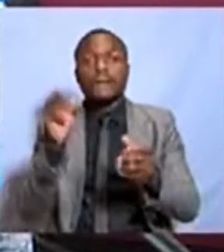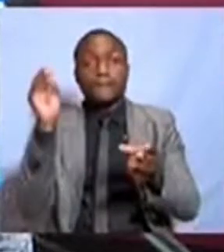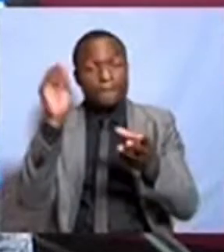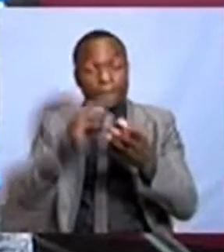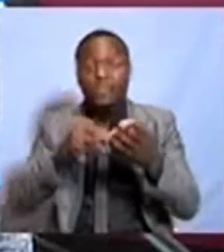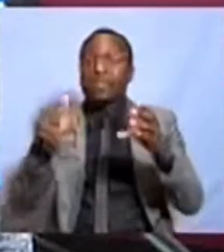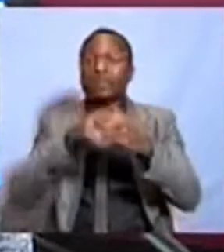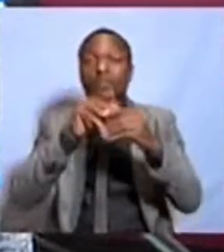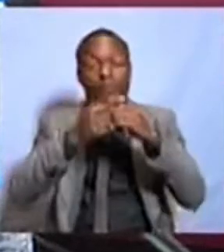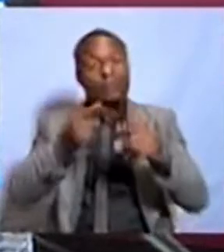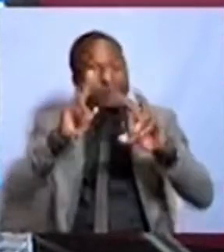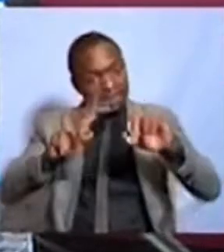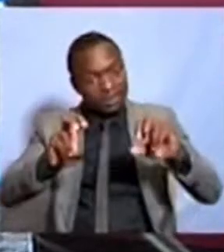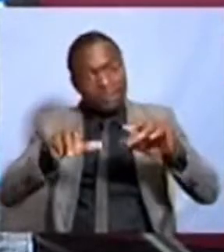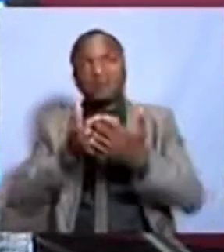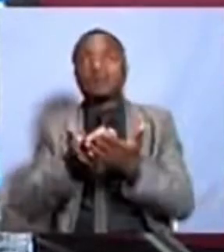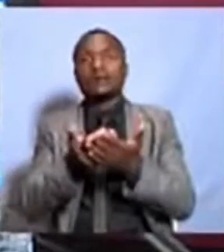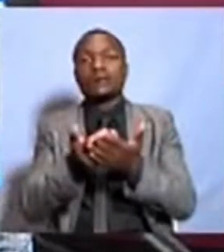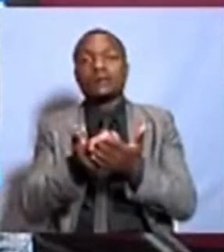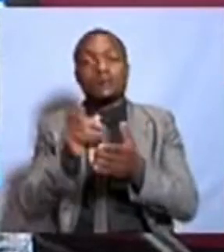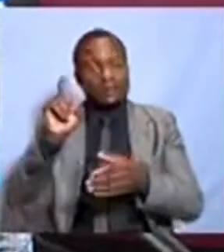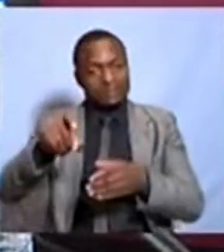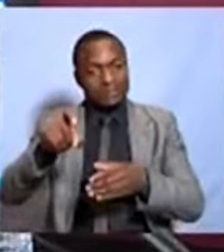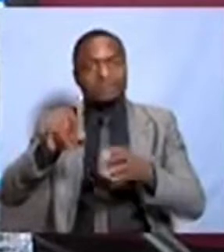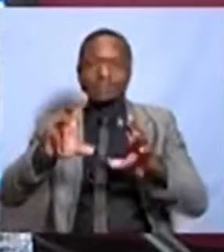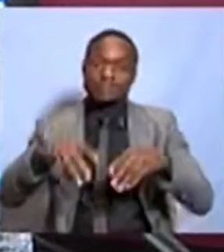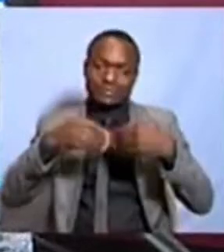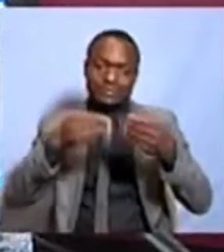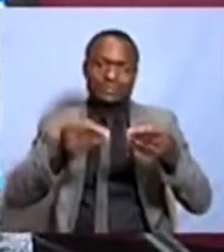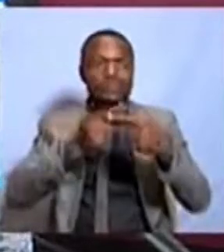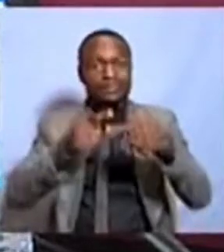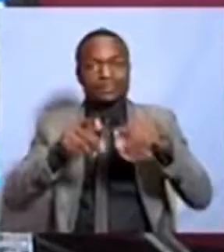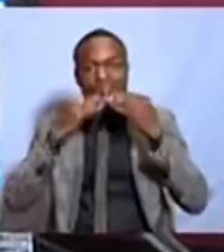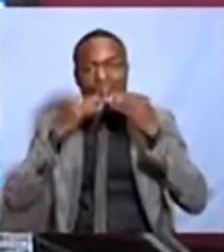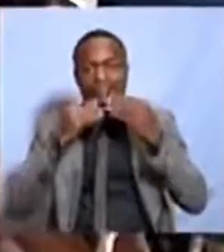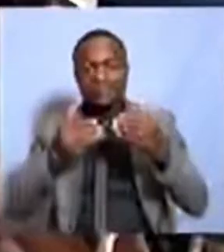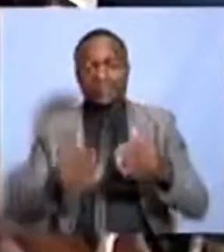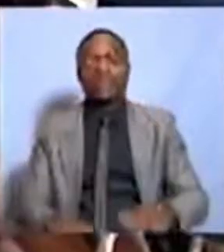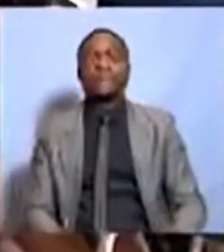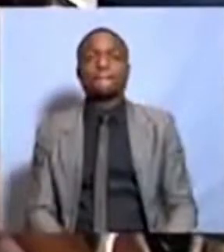of checking how the demand and the supply is also going. I thank you.